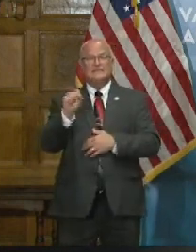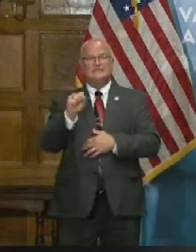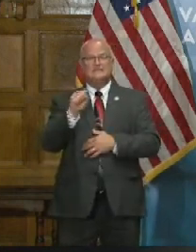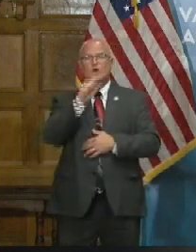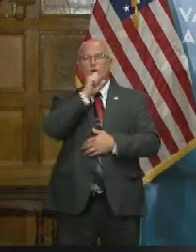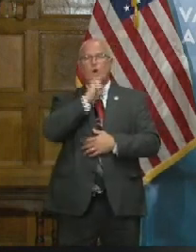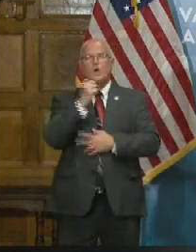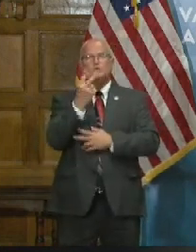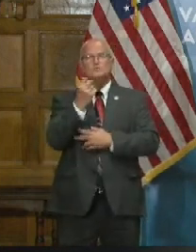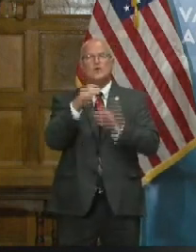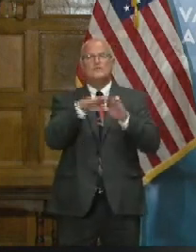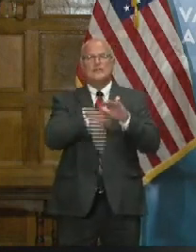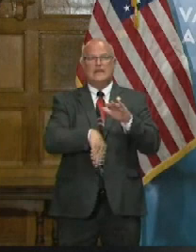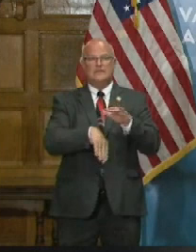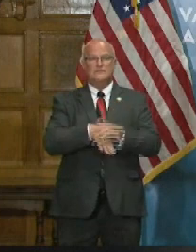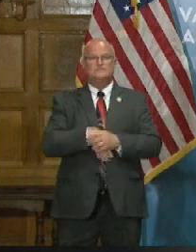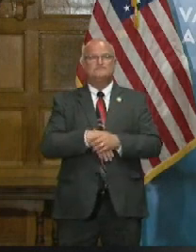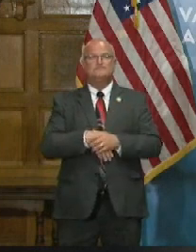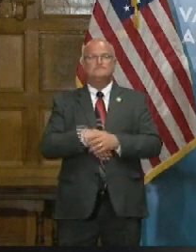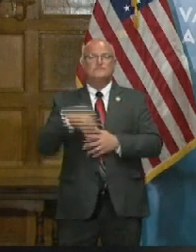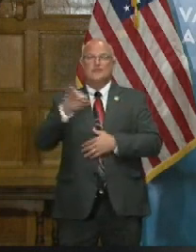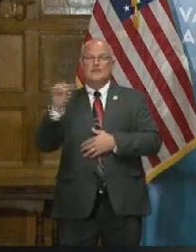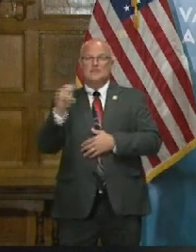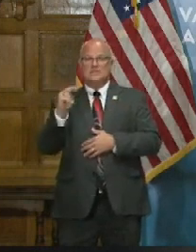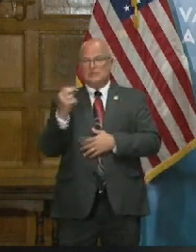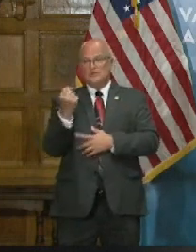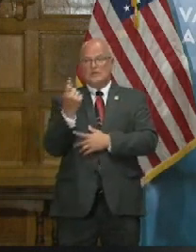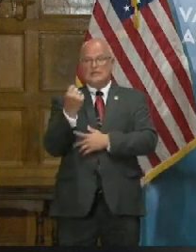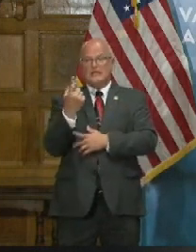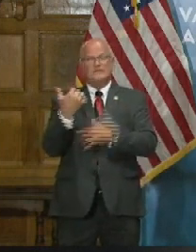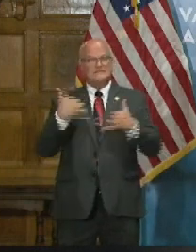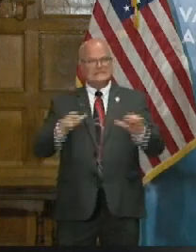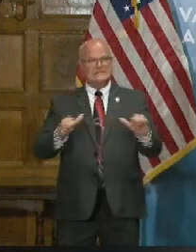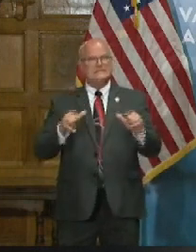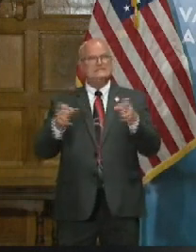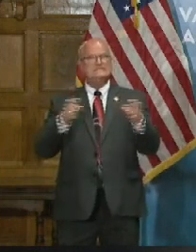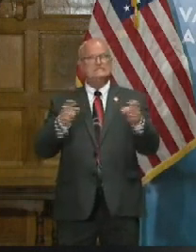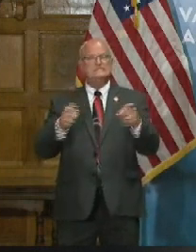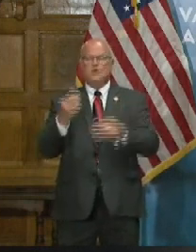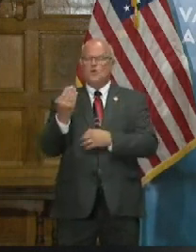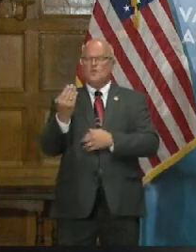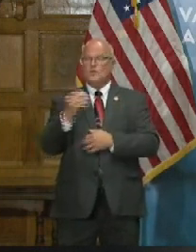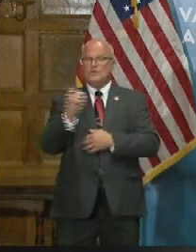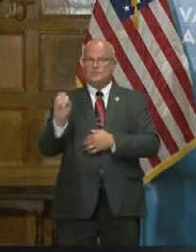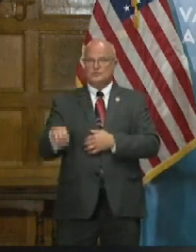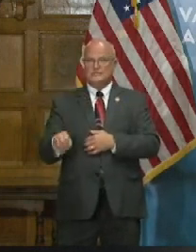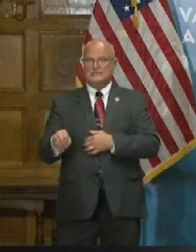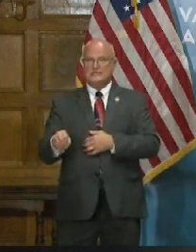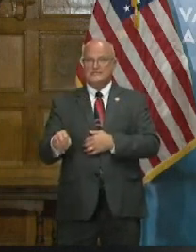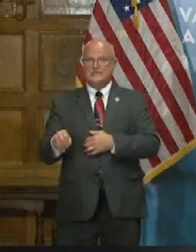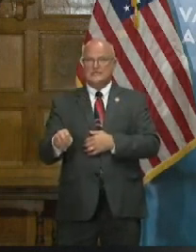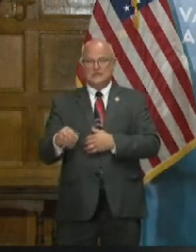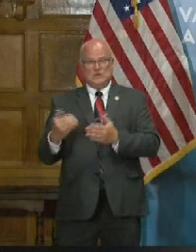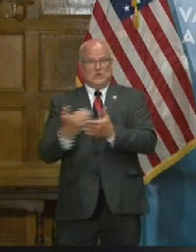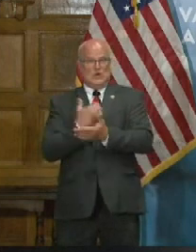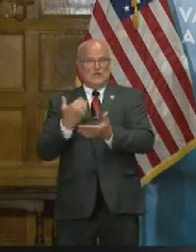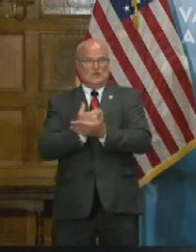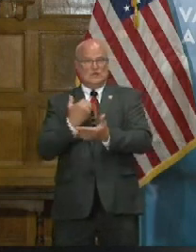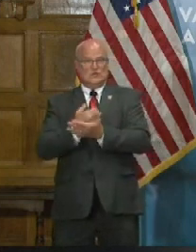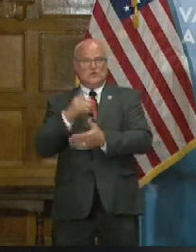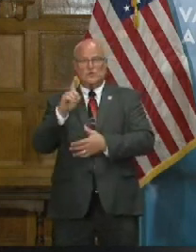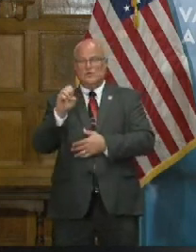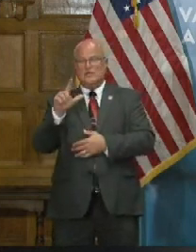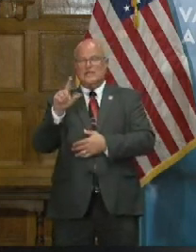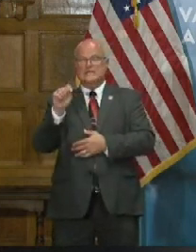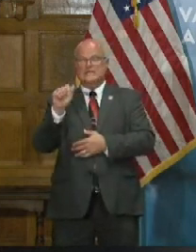under. And then in January 11, we were still dealing with the virus, but it's 14%. But with the new Delta